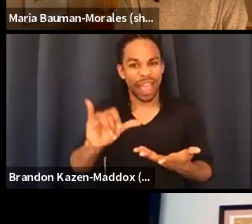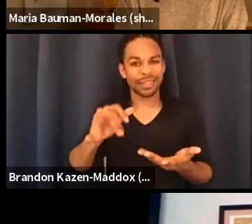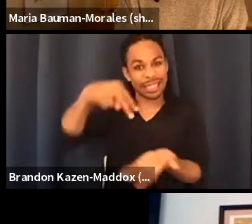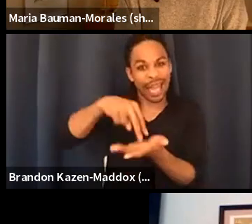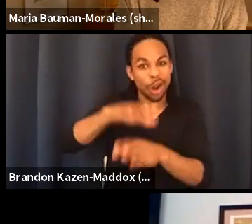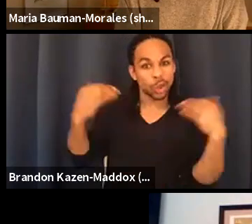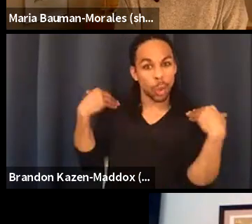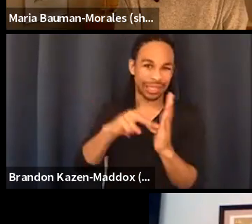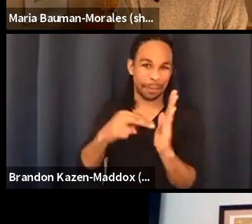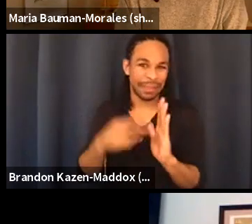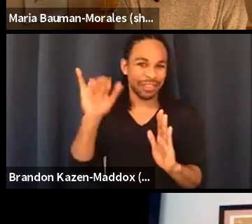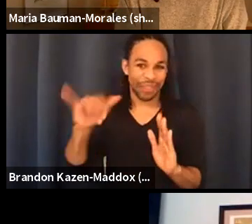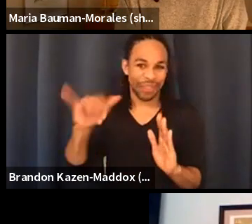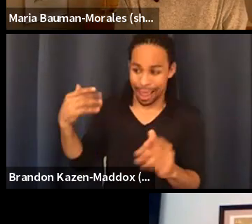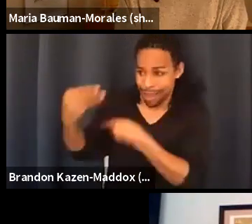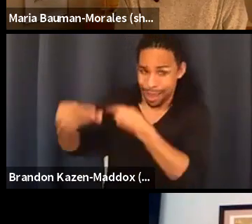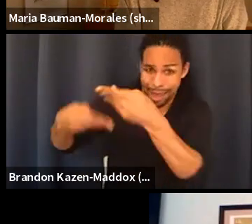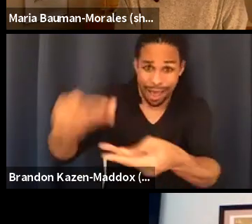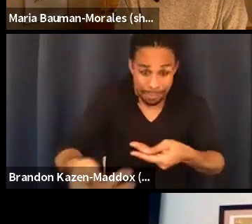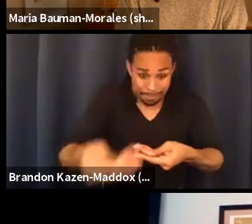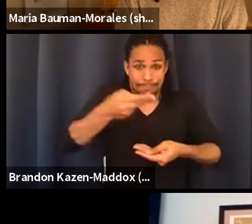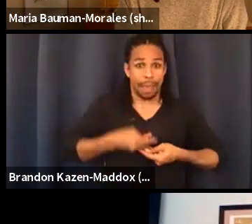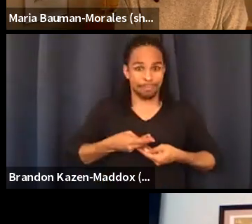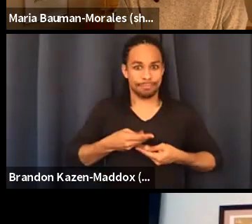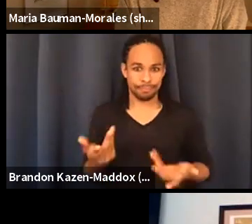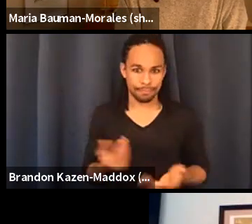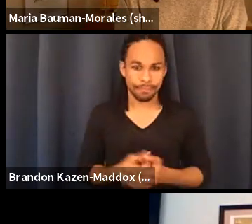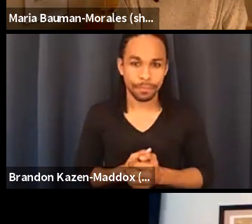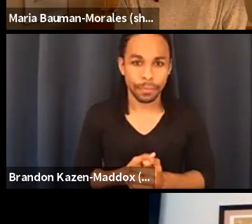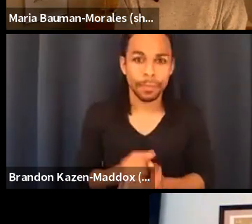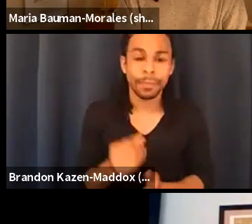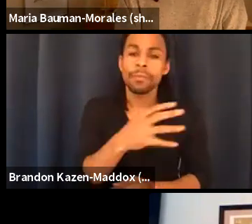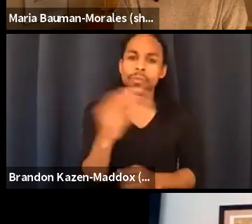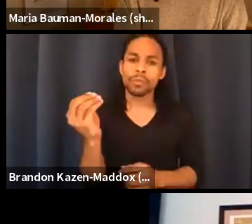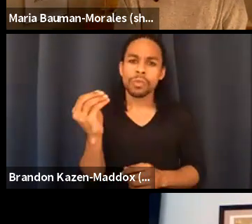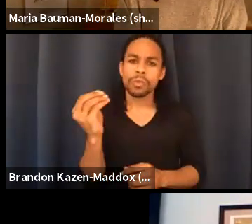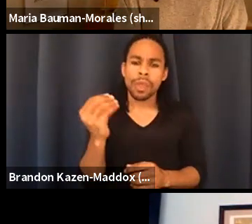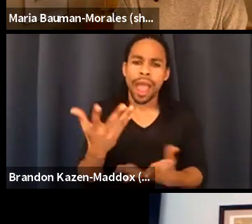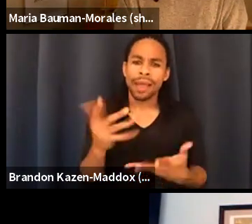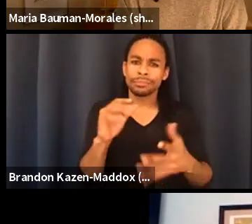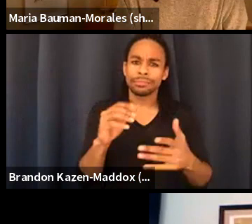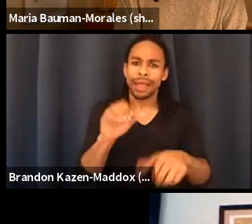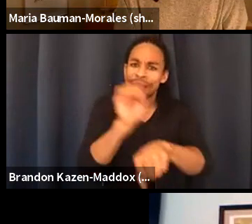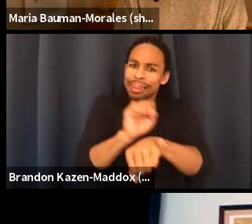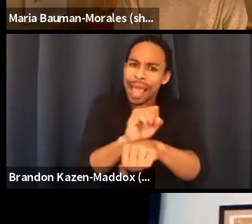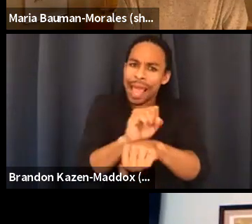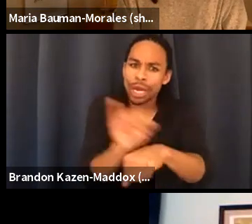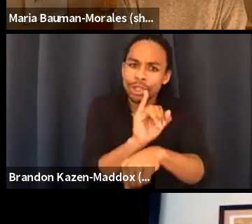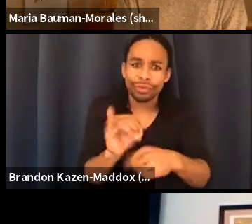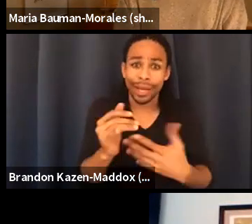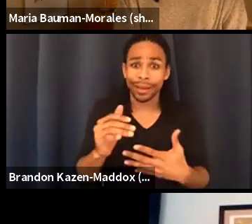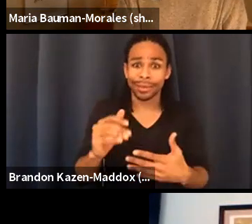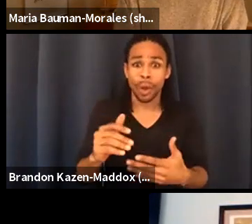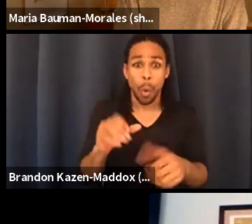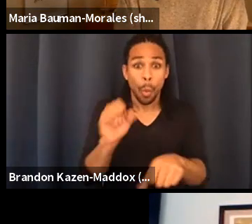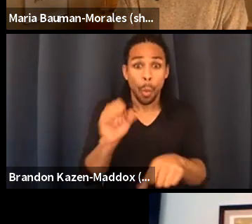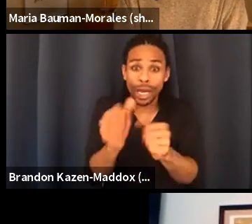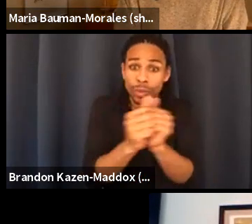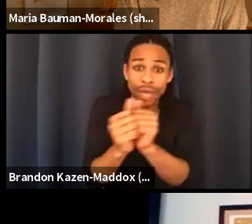with the labor and understanding how those industries work together collectively, that's not a new thing.